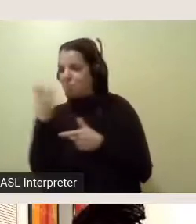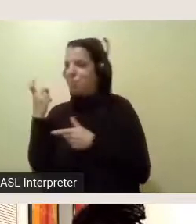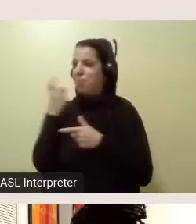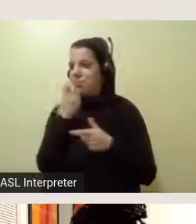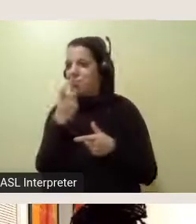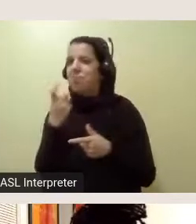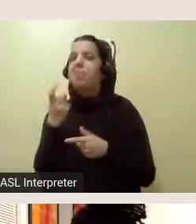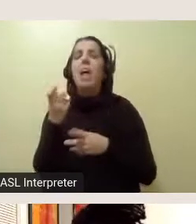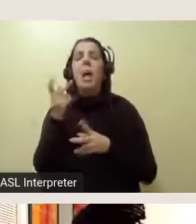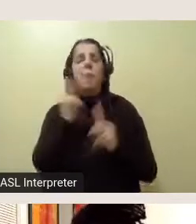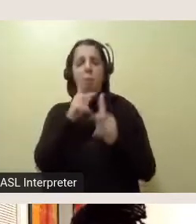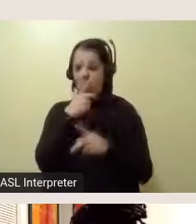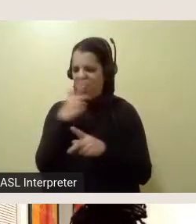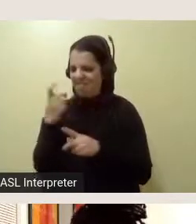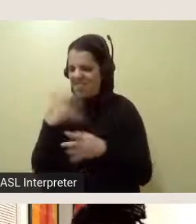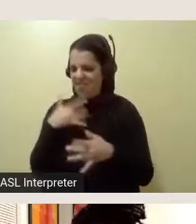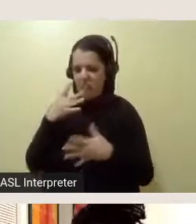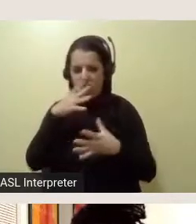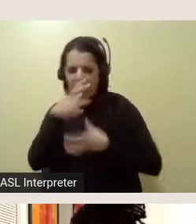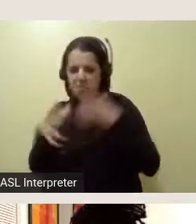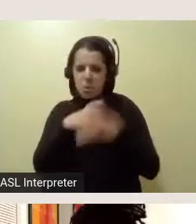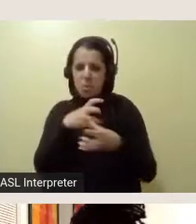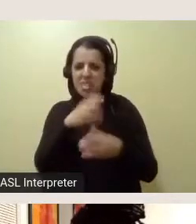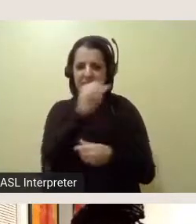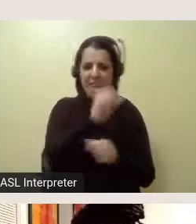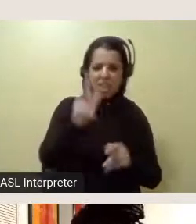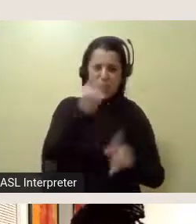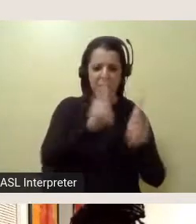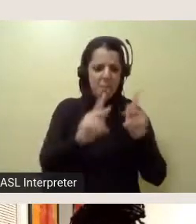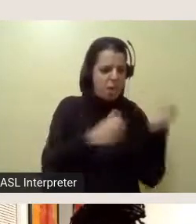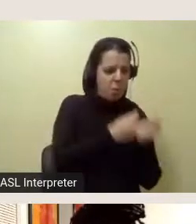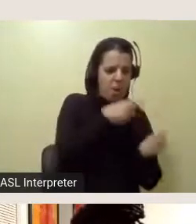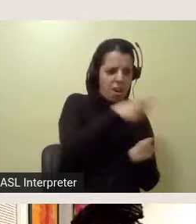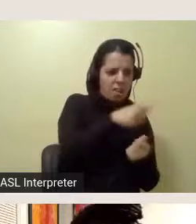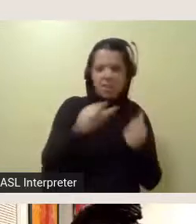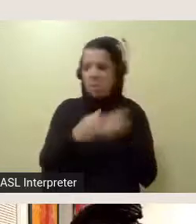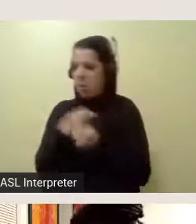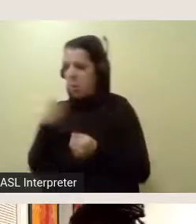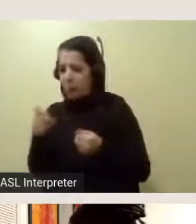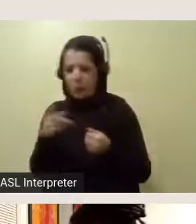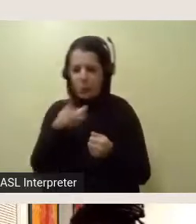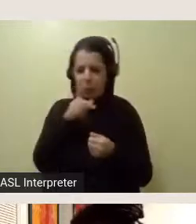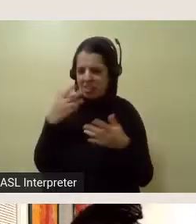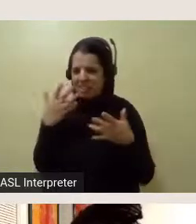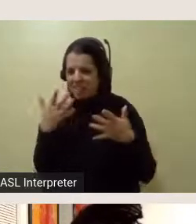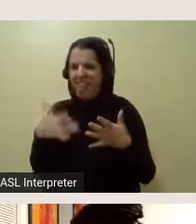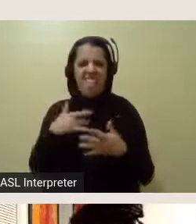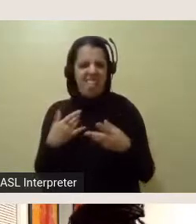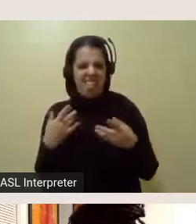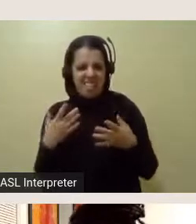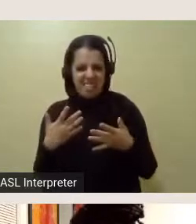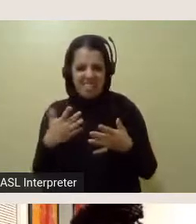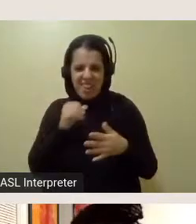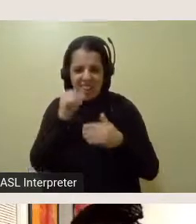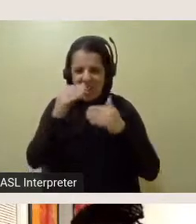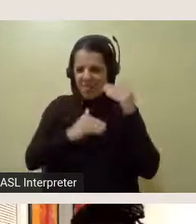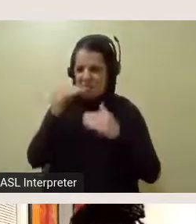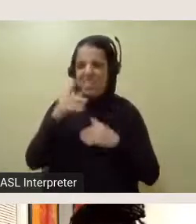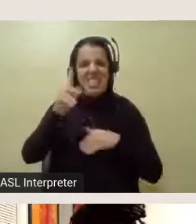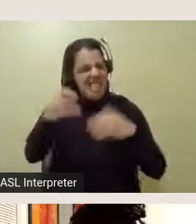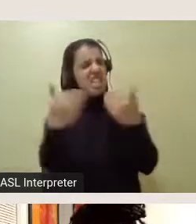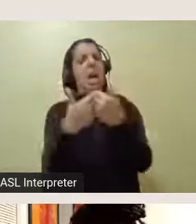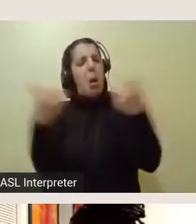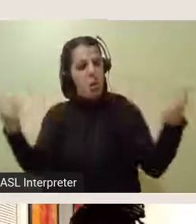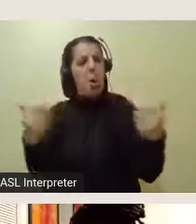many Asian faces on screen, even though they were saying the same things that the Black folks were saying, that became like an issue for people who watched it.